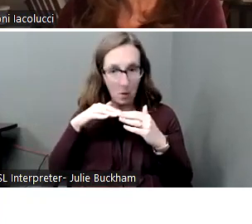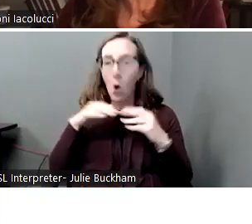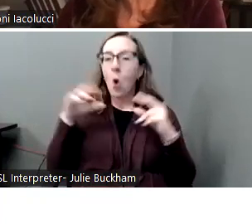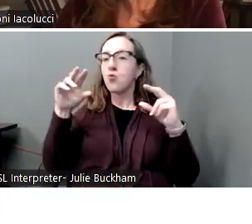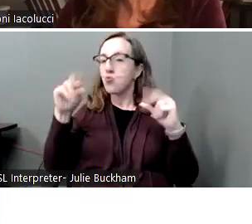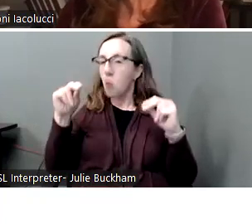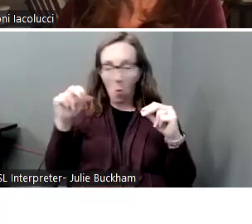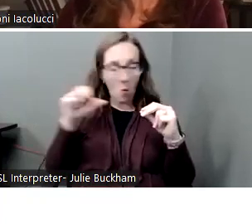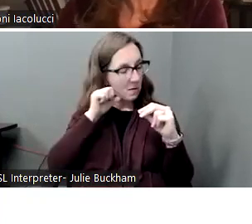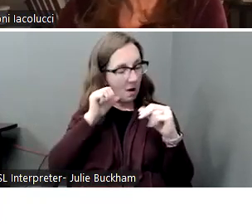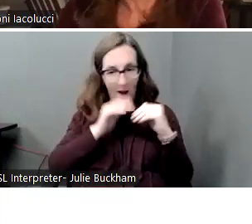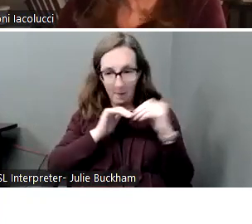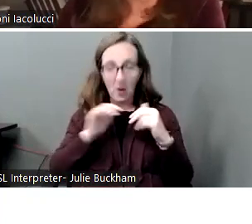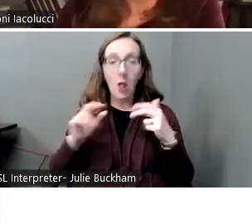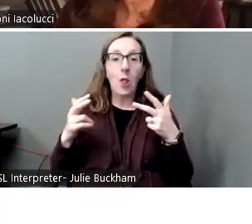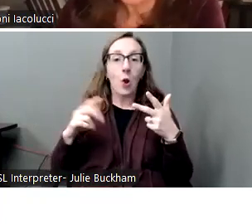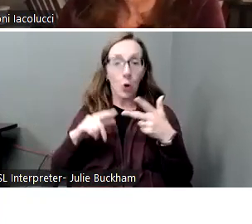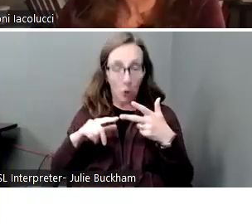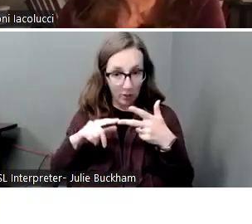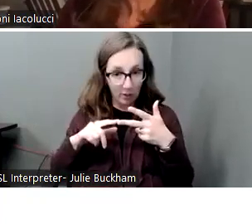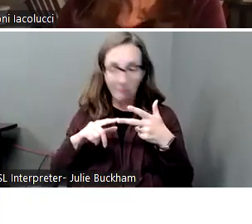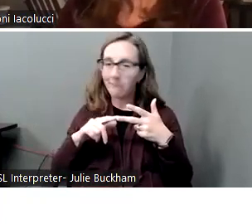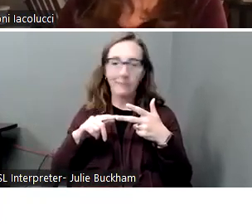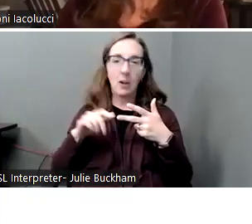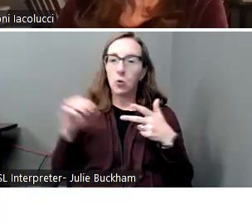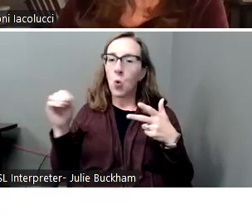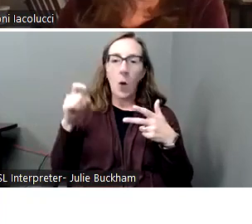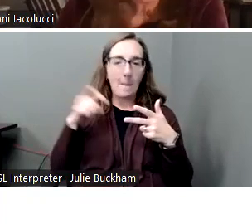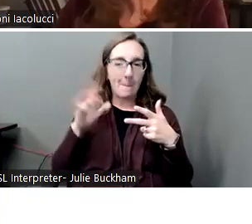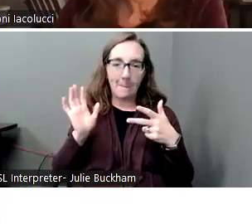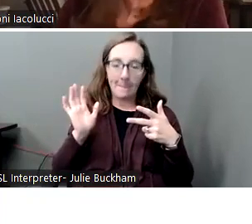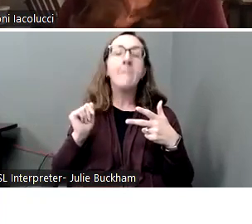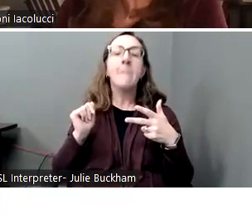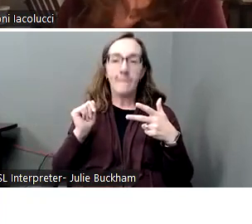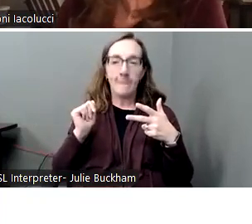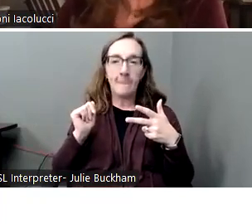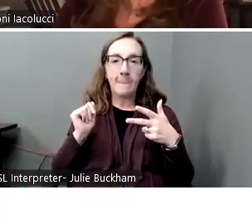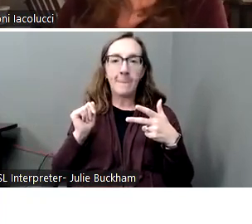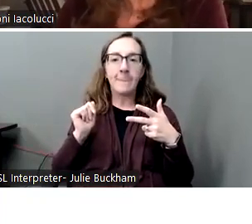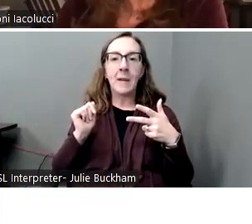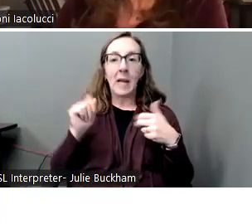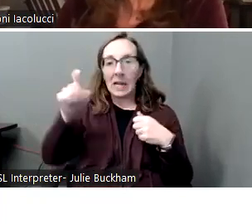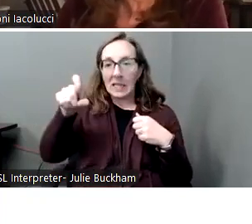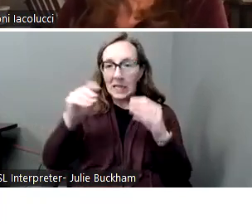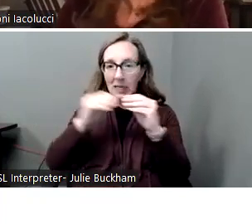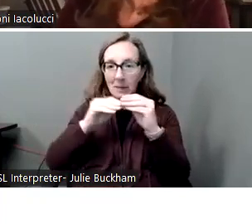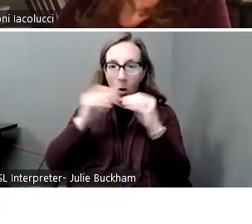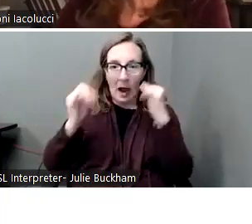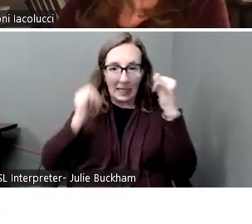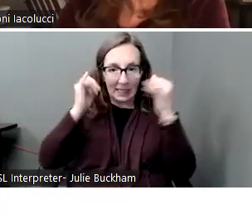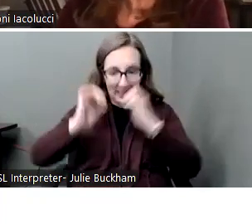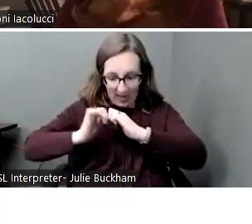feel comfortable. Third is, I don't have time. Then I need more ideas of how to do this.